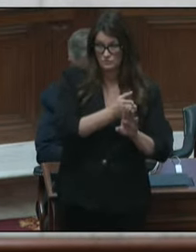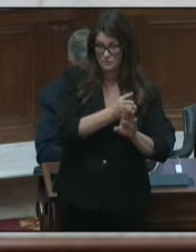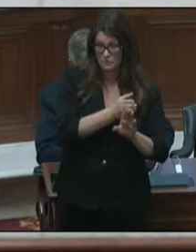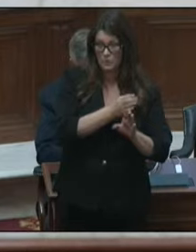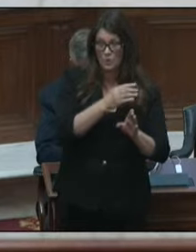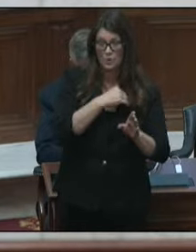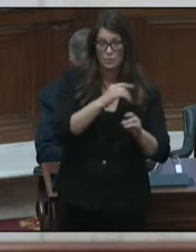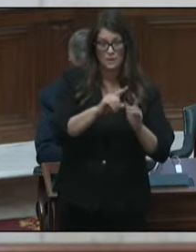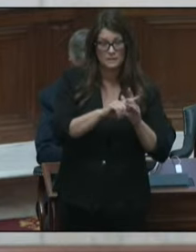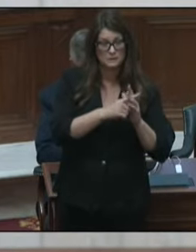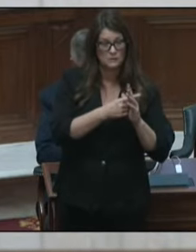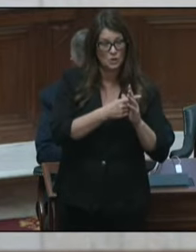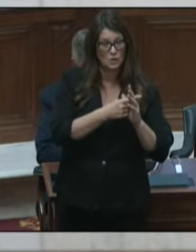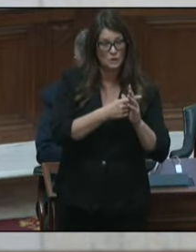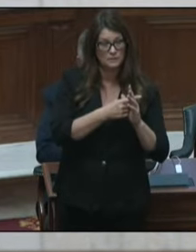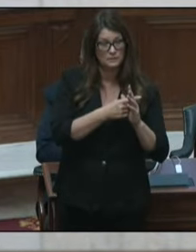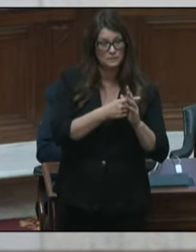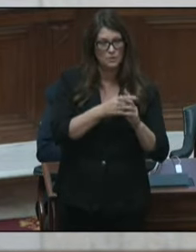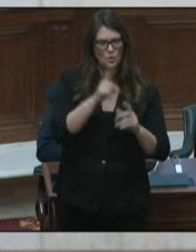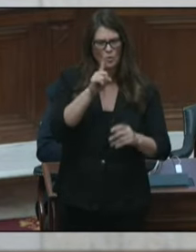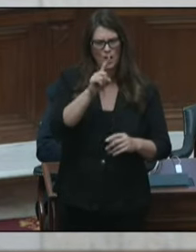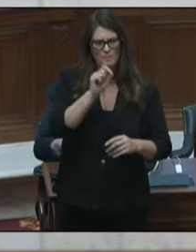up and said, we're going to spend